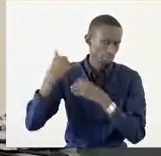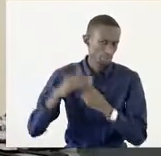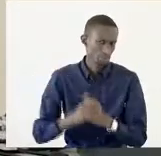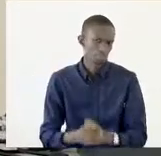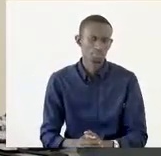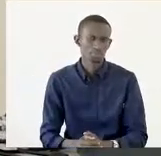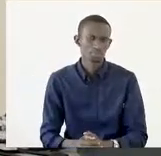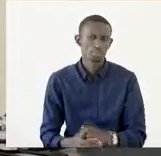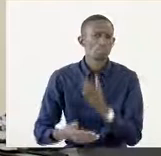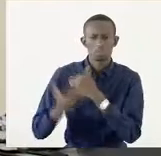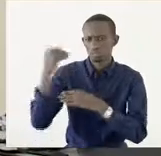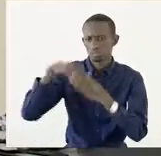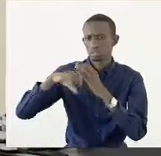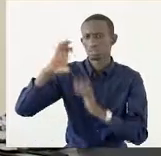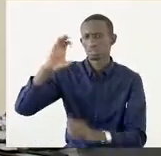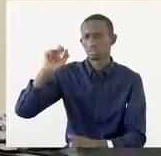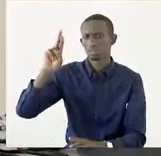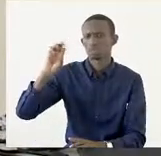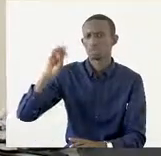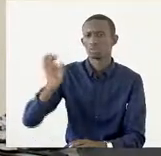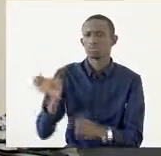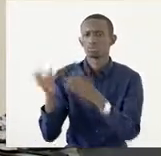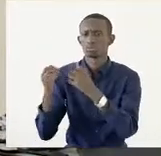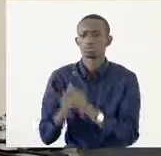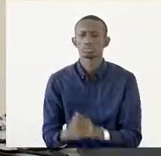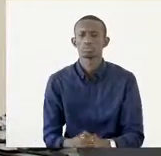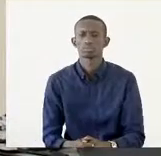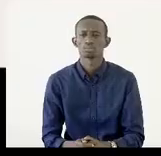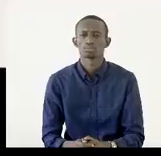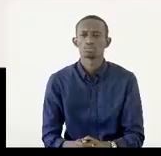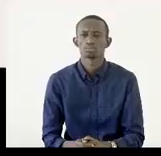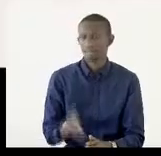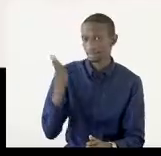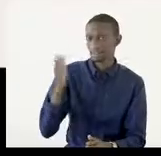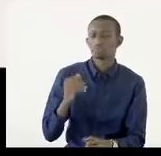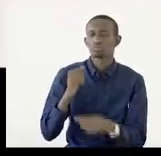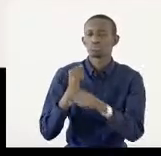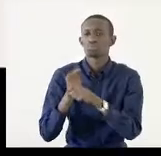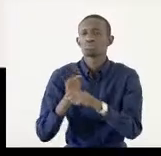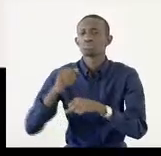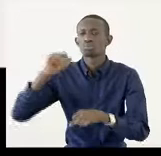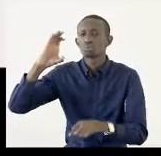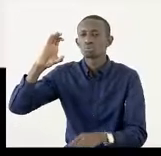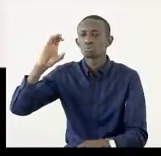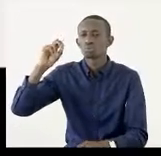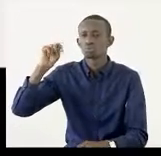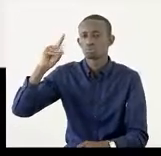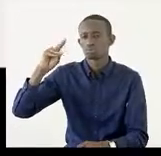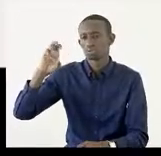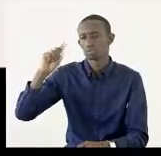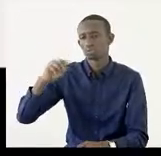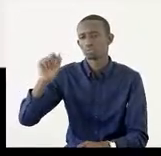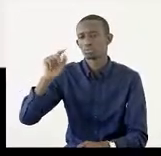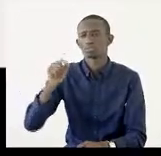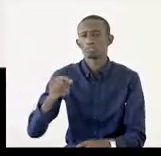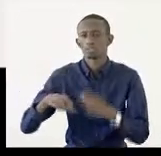before under carbonyl compounds. So they are also condensation reactions as well.